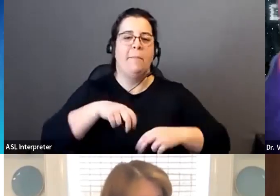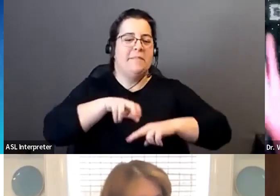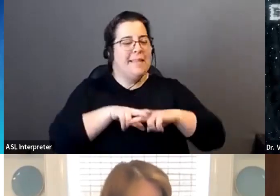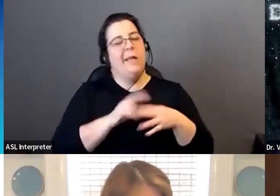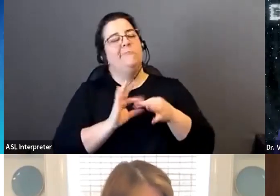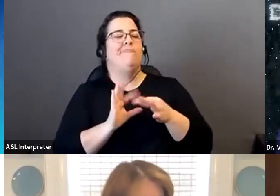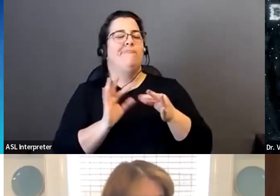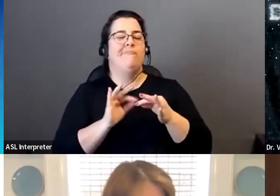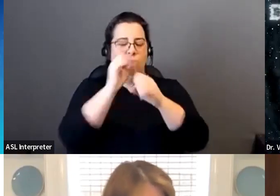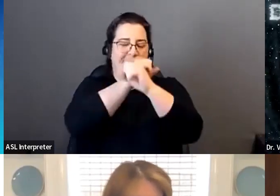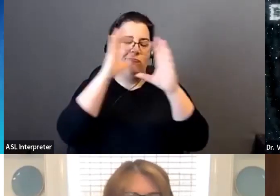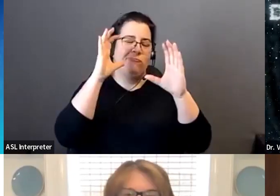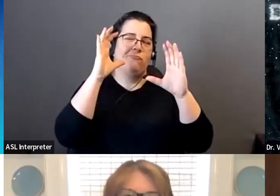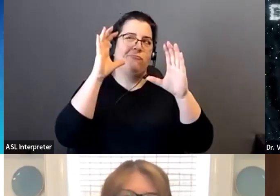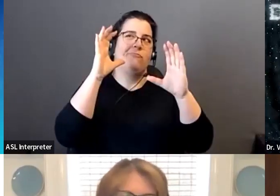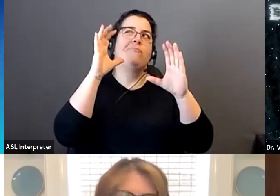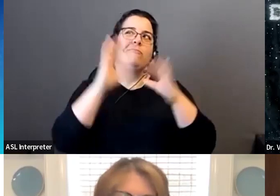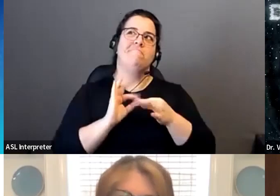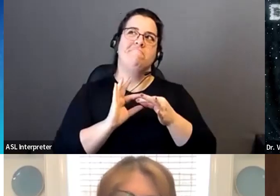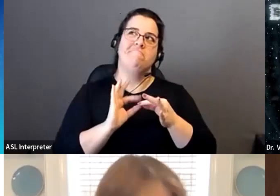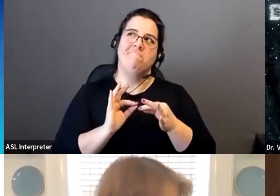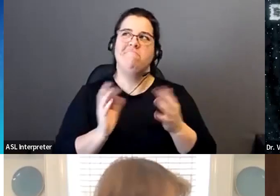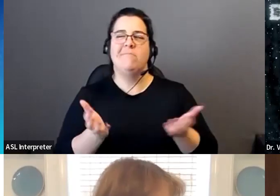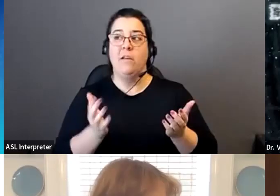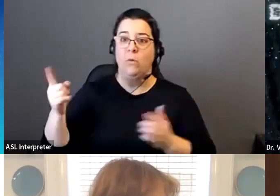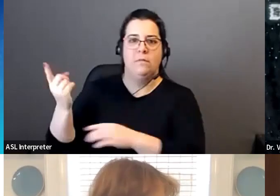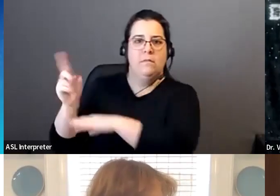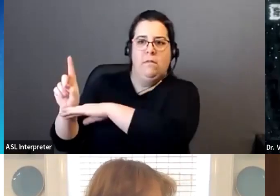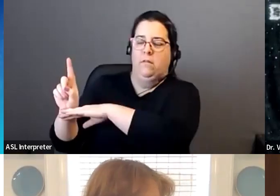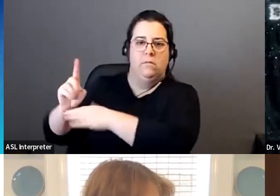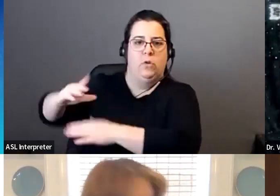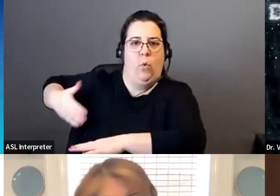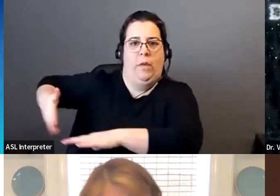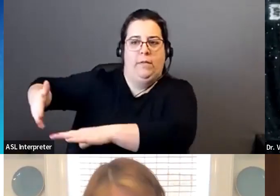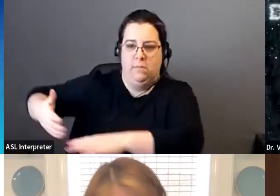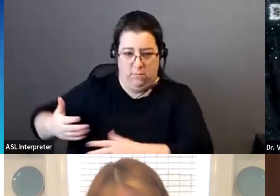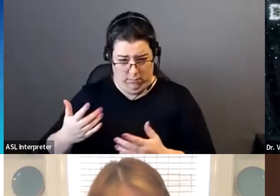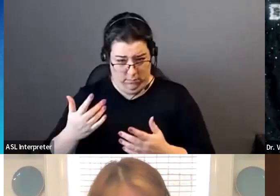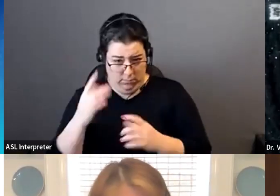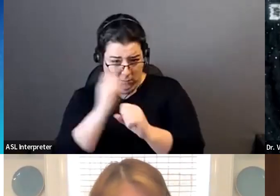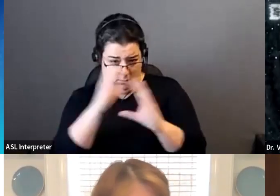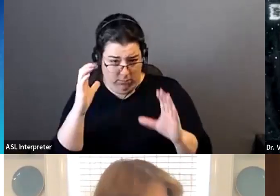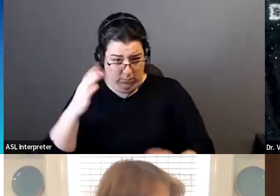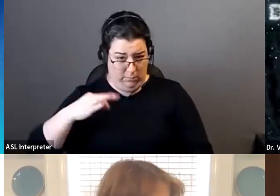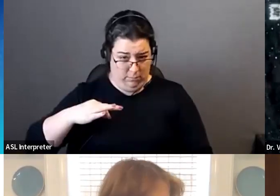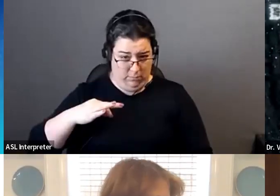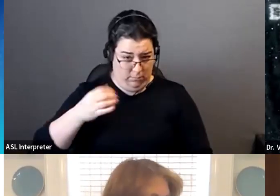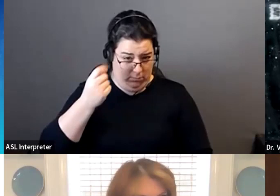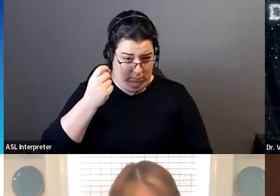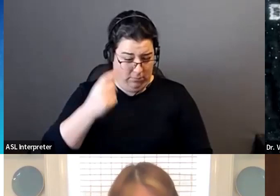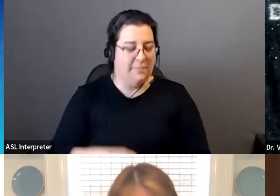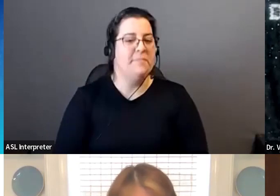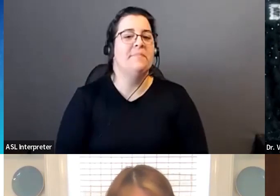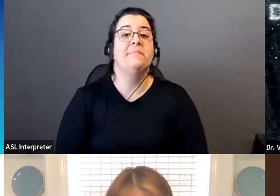of visual look. Yeah. Is that helpful? Yeah, that's very helpful. One of my next questions was,